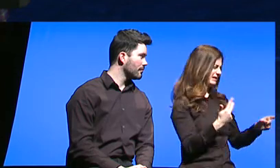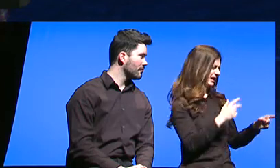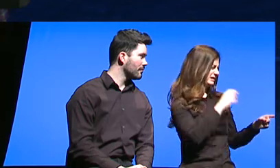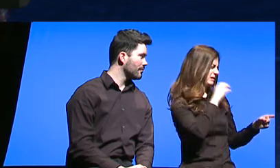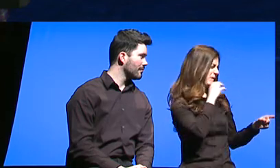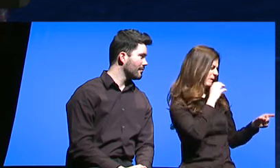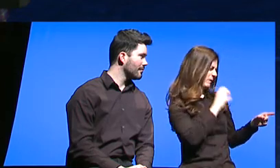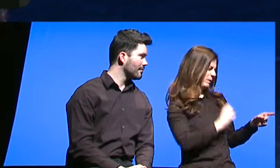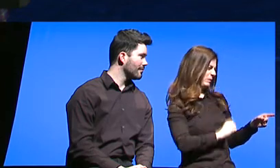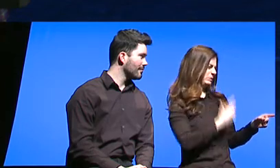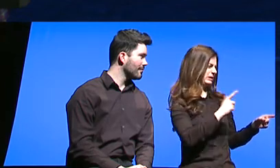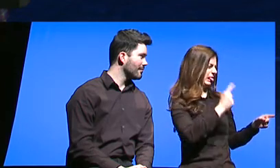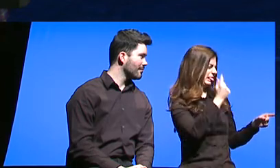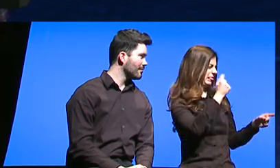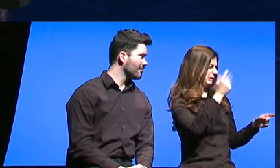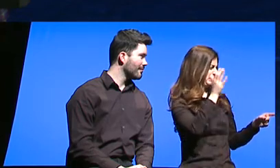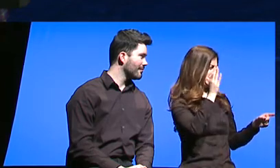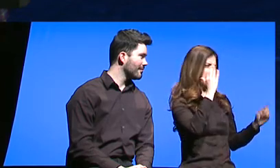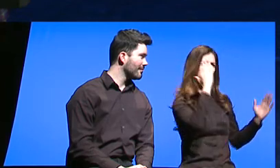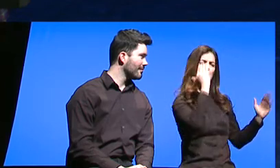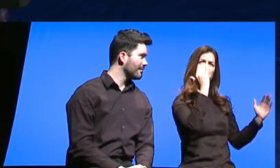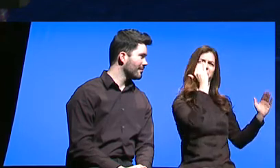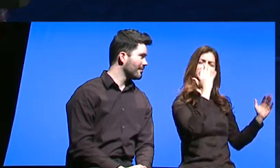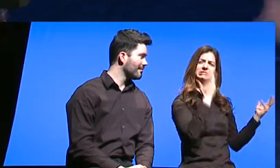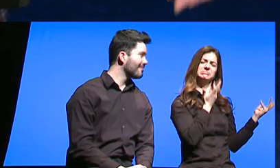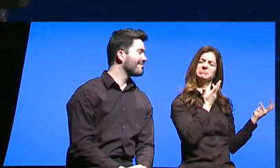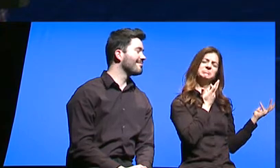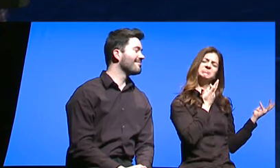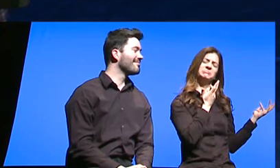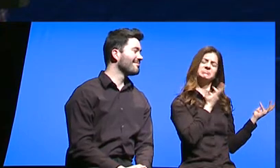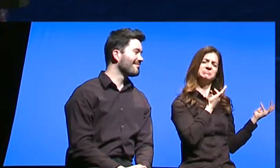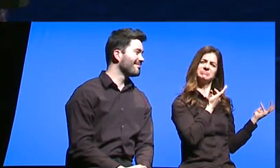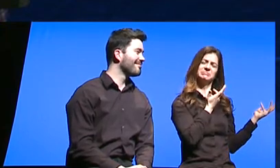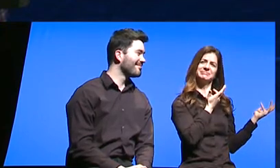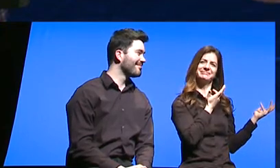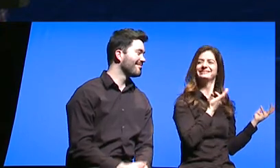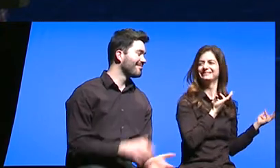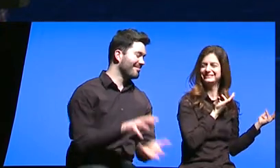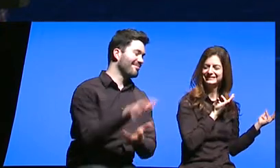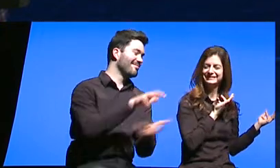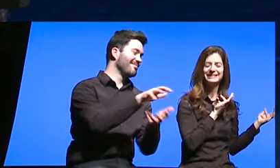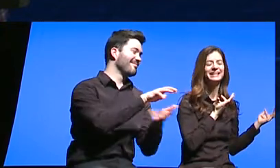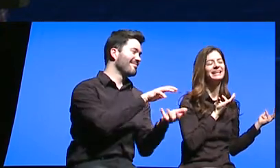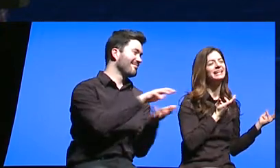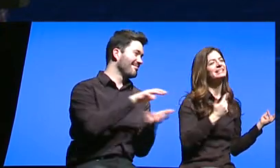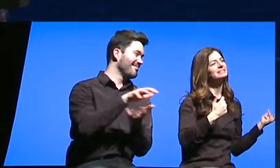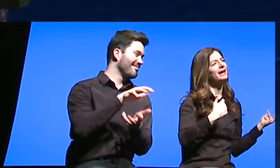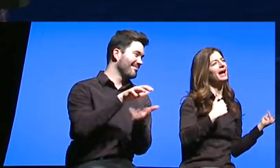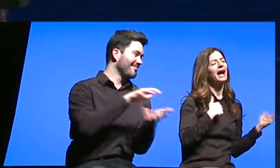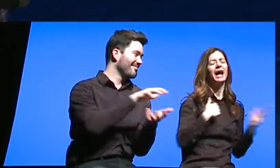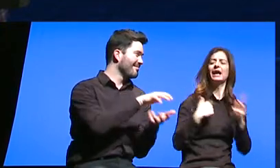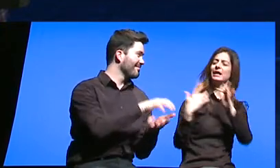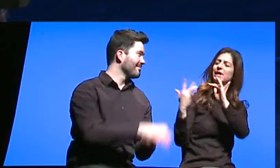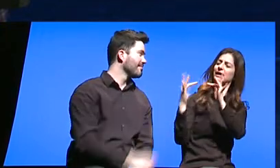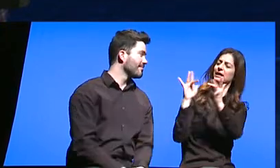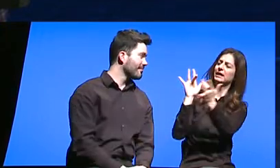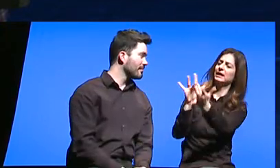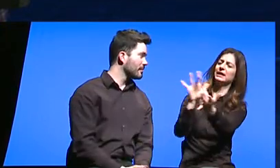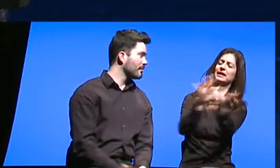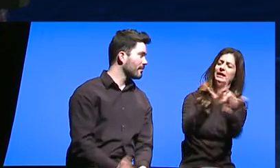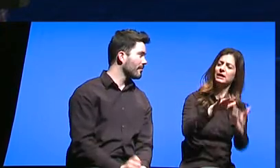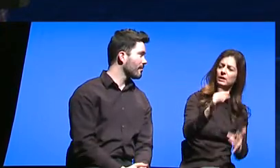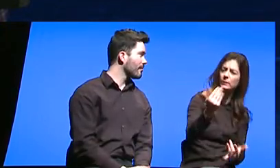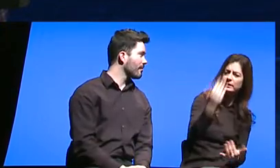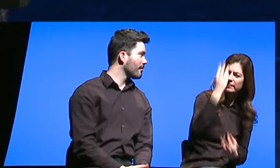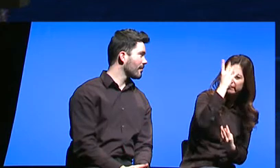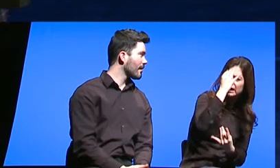hopeful. So I had, you know, I was the person that sort of reached out to each cast person and said, what are you thinking? What are you feeling?